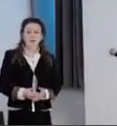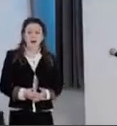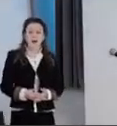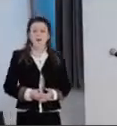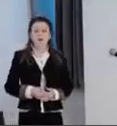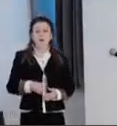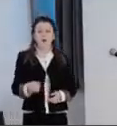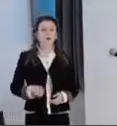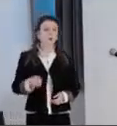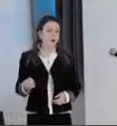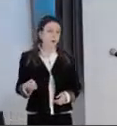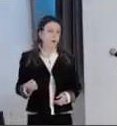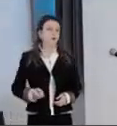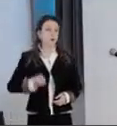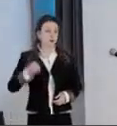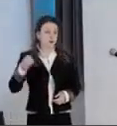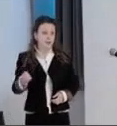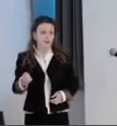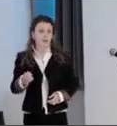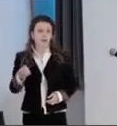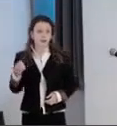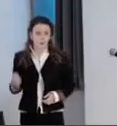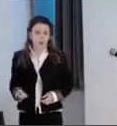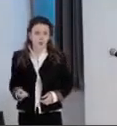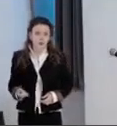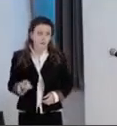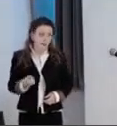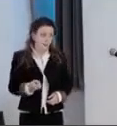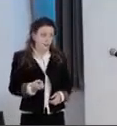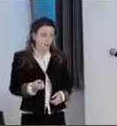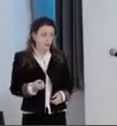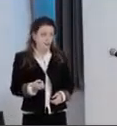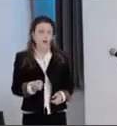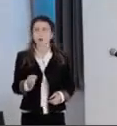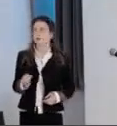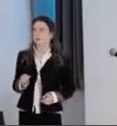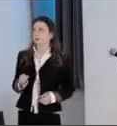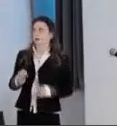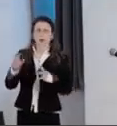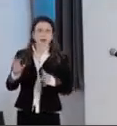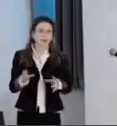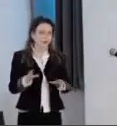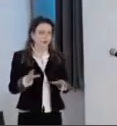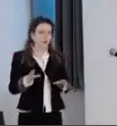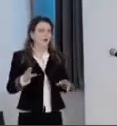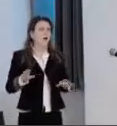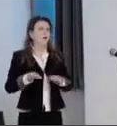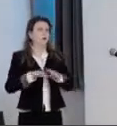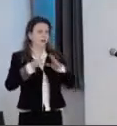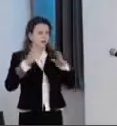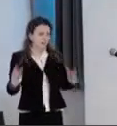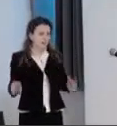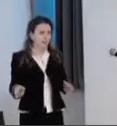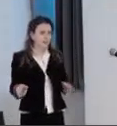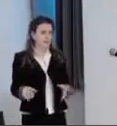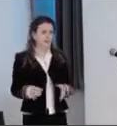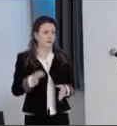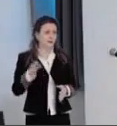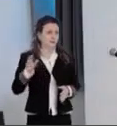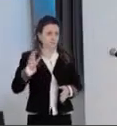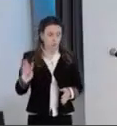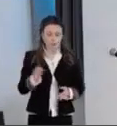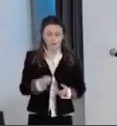thesis about the proper way to aesthetically appreciate nature, and I will tell you a little bit about what I mean about